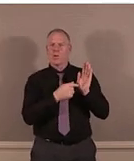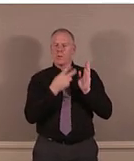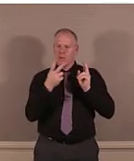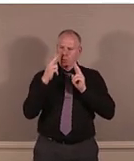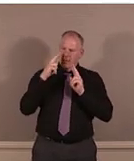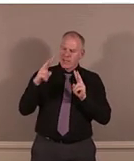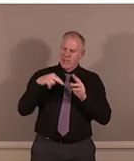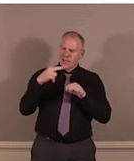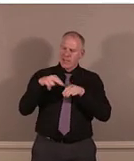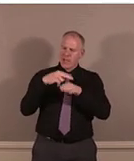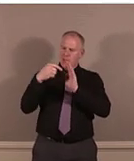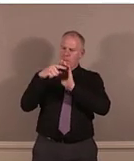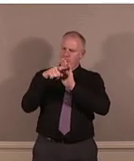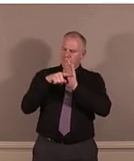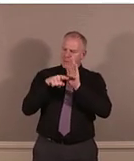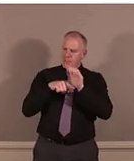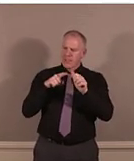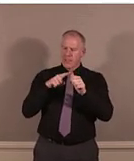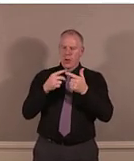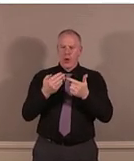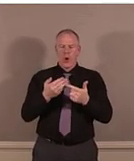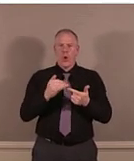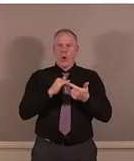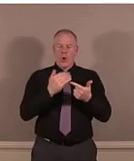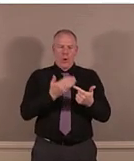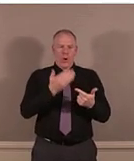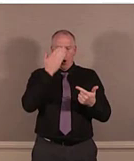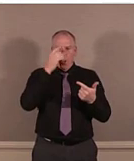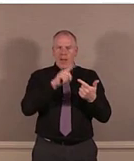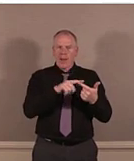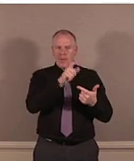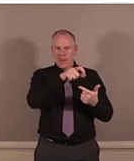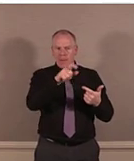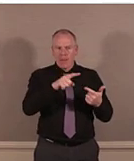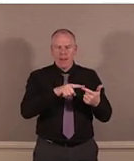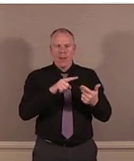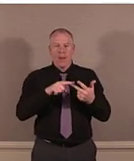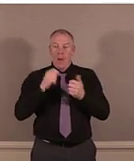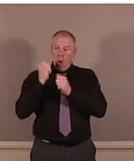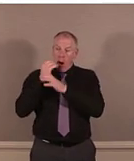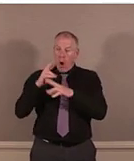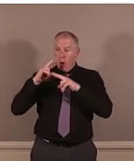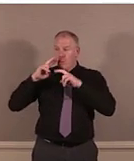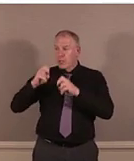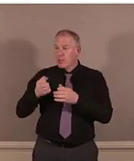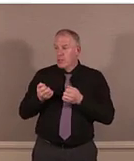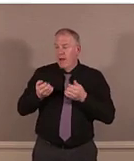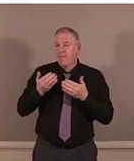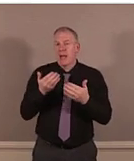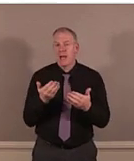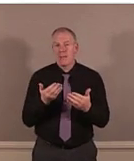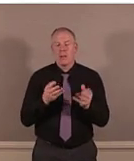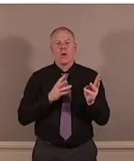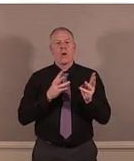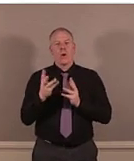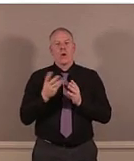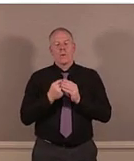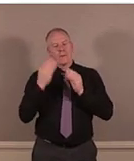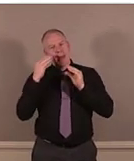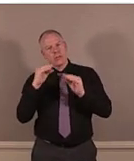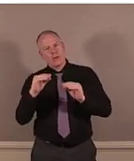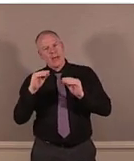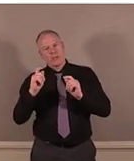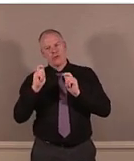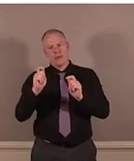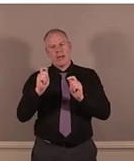national policy context, we're looking at the learner voice, we're looking at all the research that's available, and together with the education training boards, who